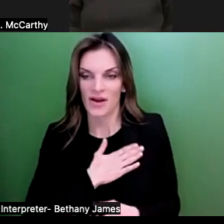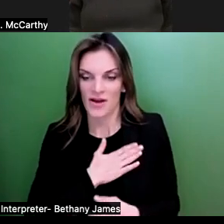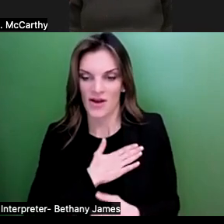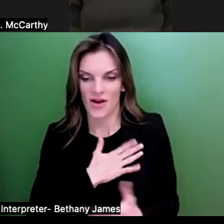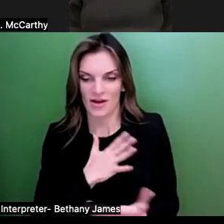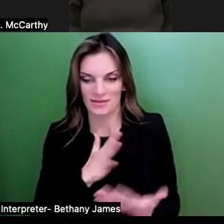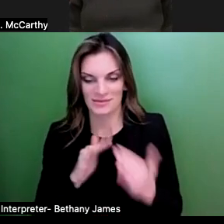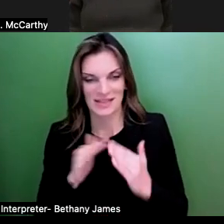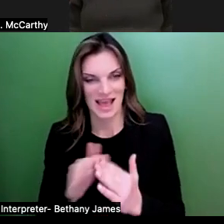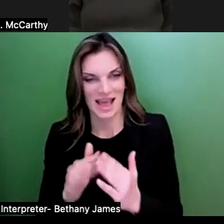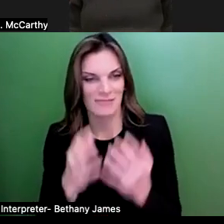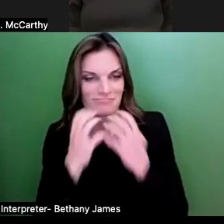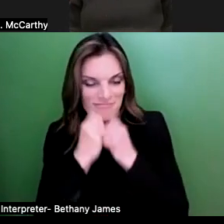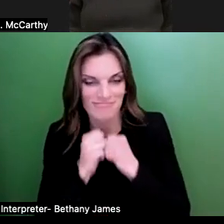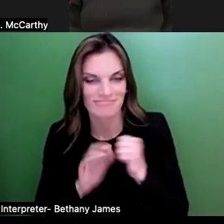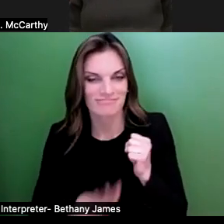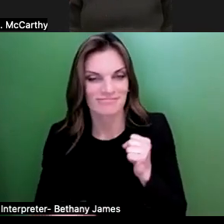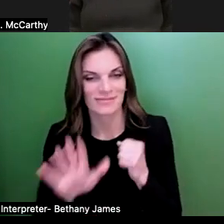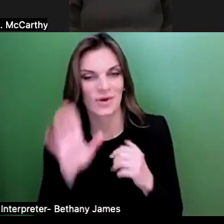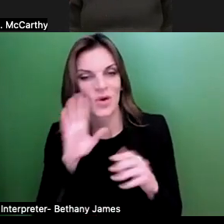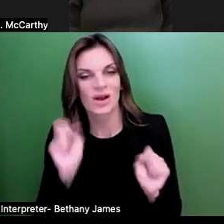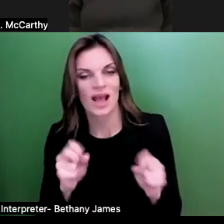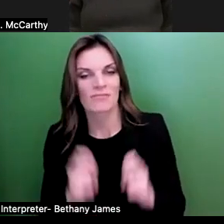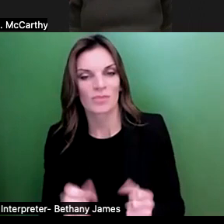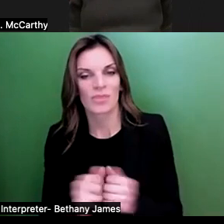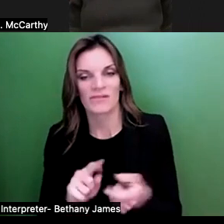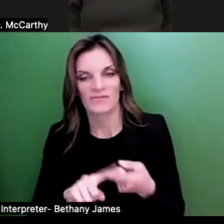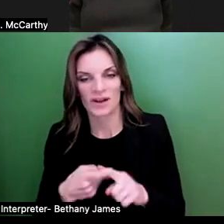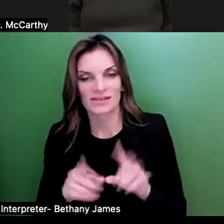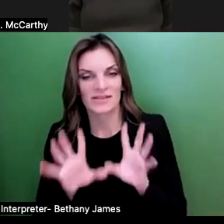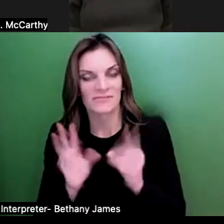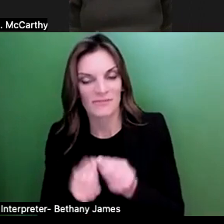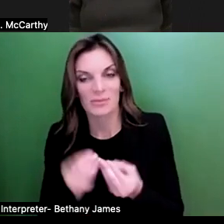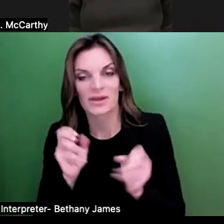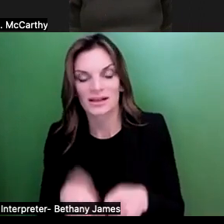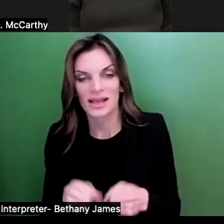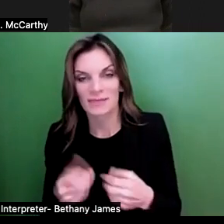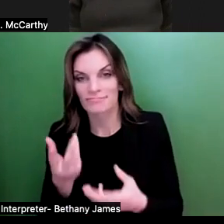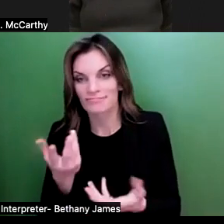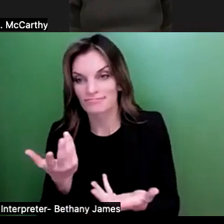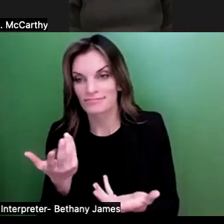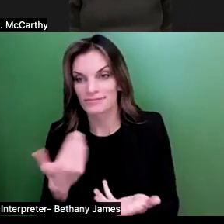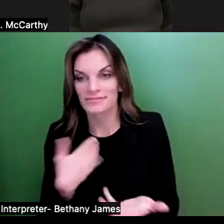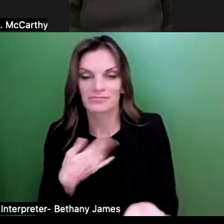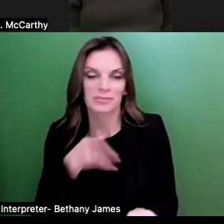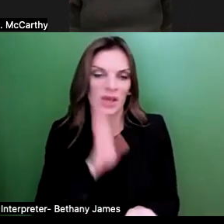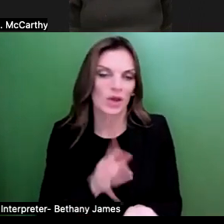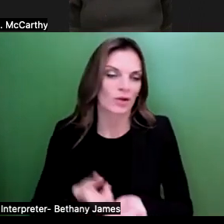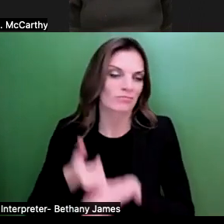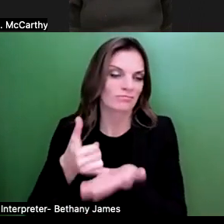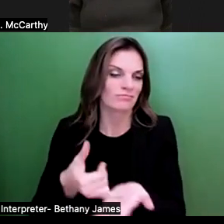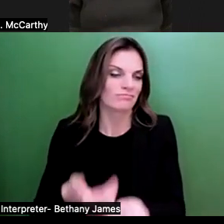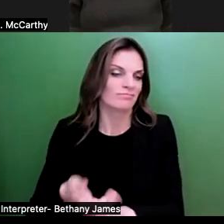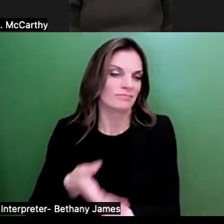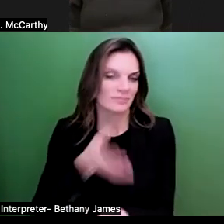go and sit with friends or family and have like a few pitchers of beer or listen to some